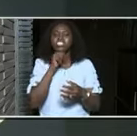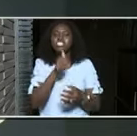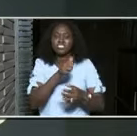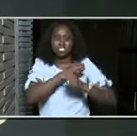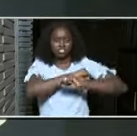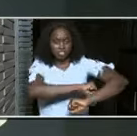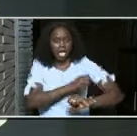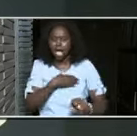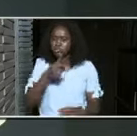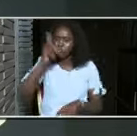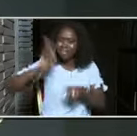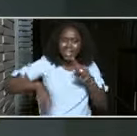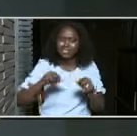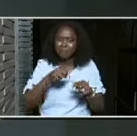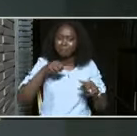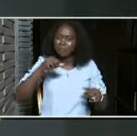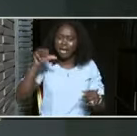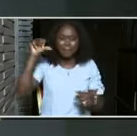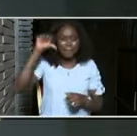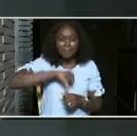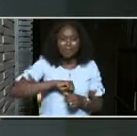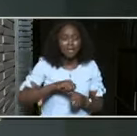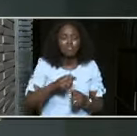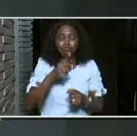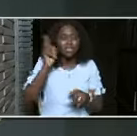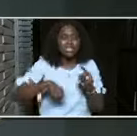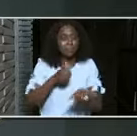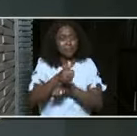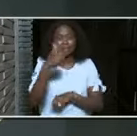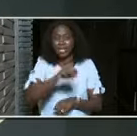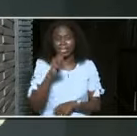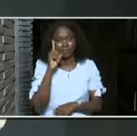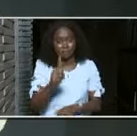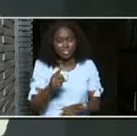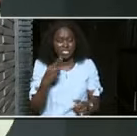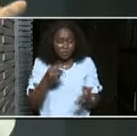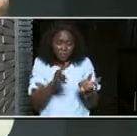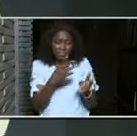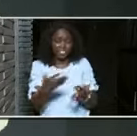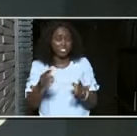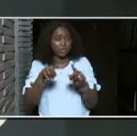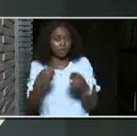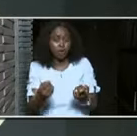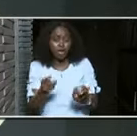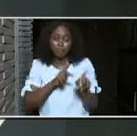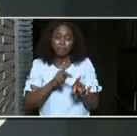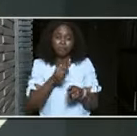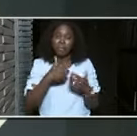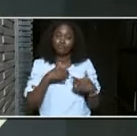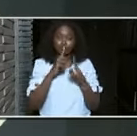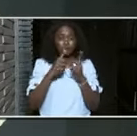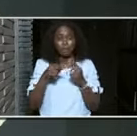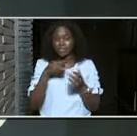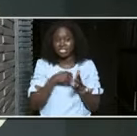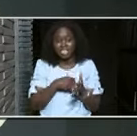you can't blame anybody. The way things are going, unfortunately, I mean, people, you have to talk about it, especially